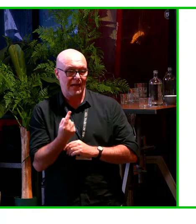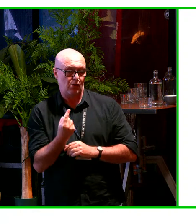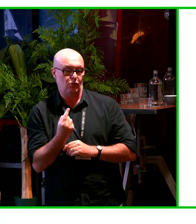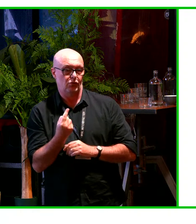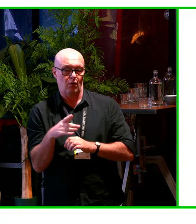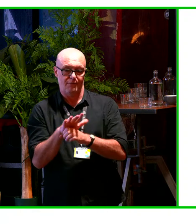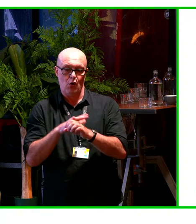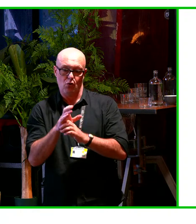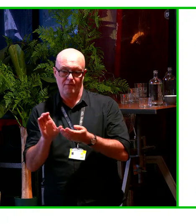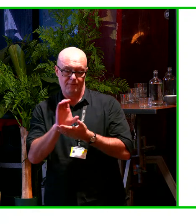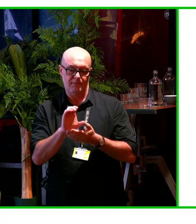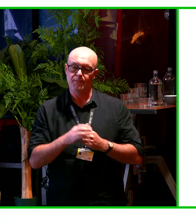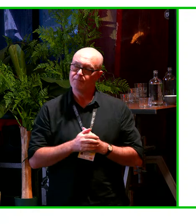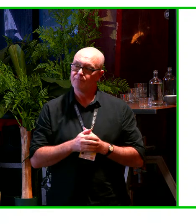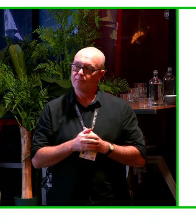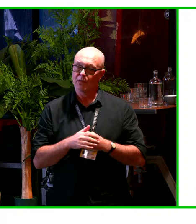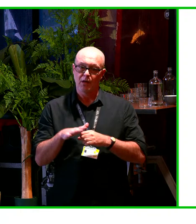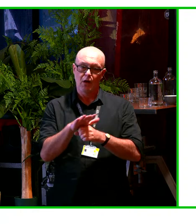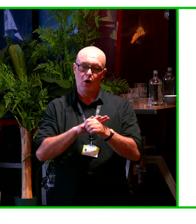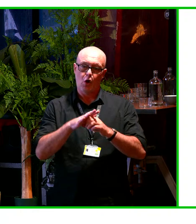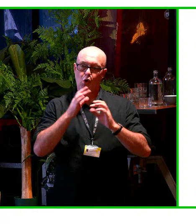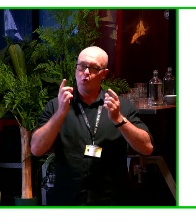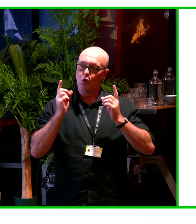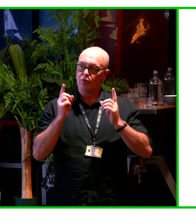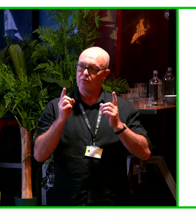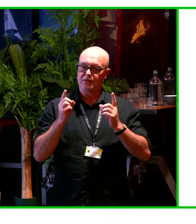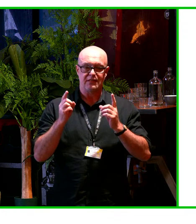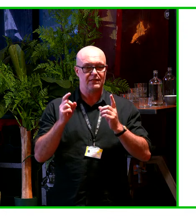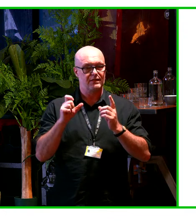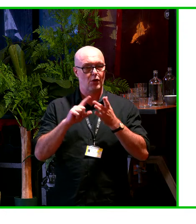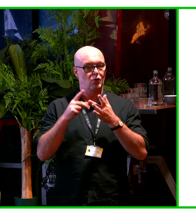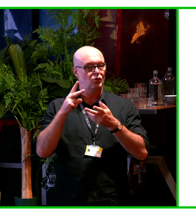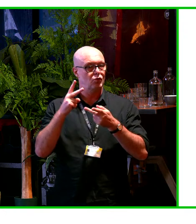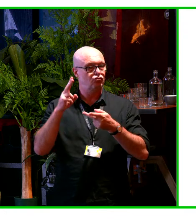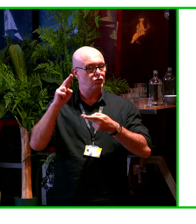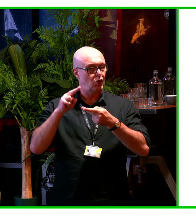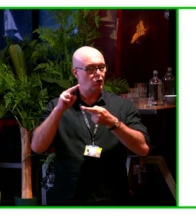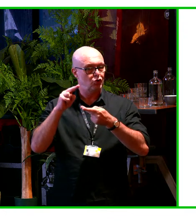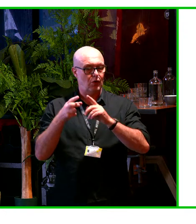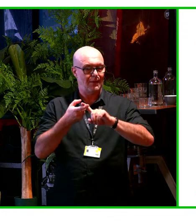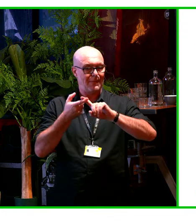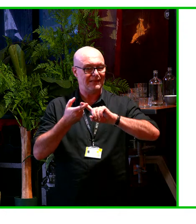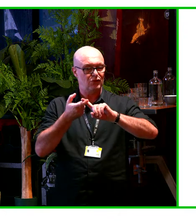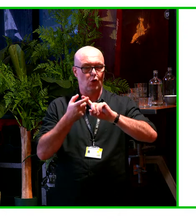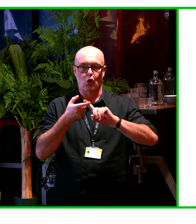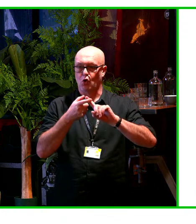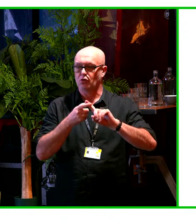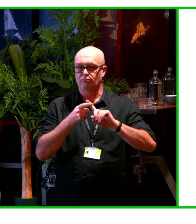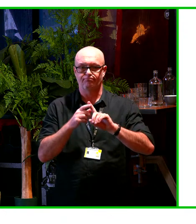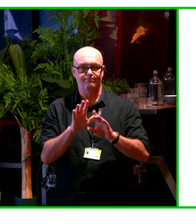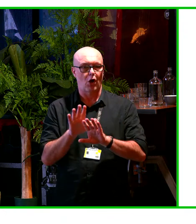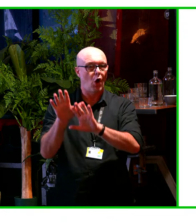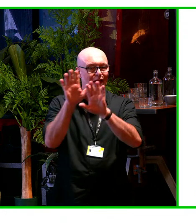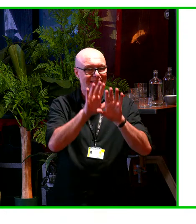investment. Local authority decarbonisation is dependent upon a holistic approach,